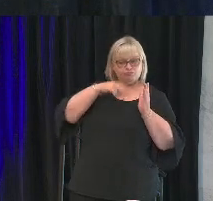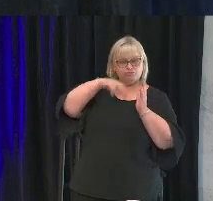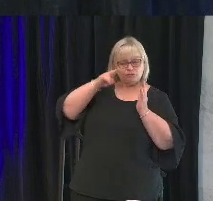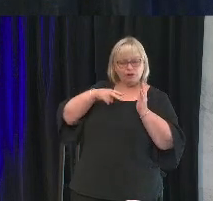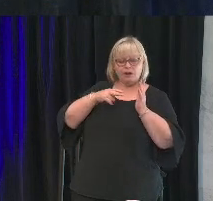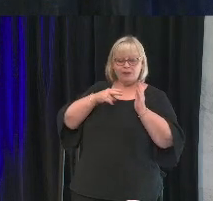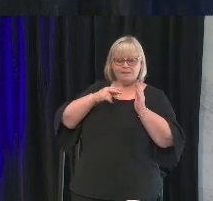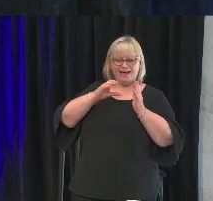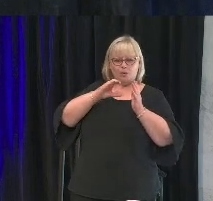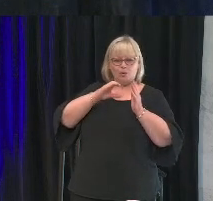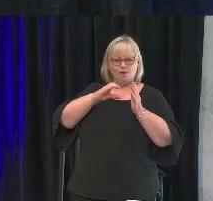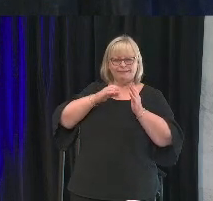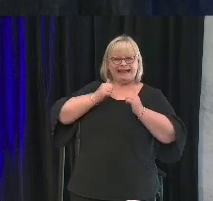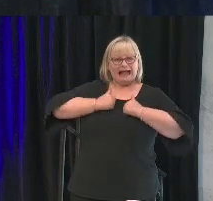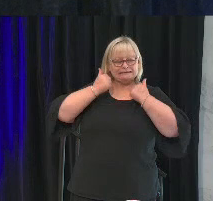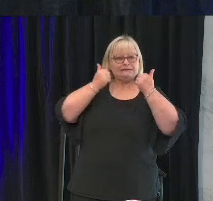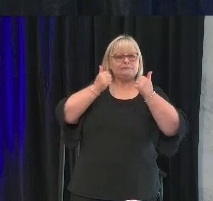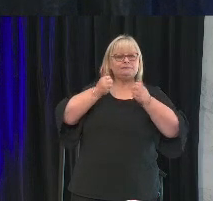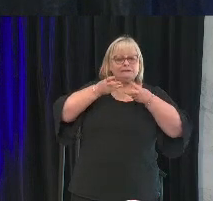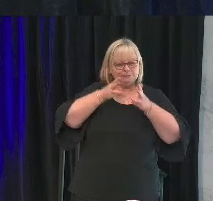customs and belief systems from the land that we're on.